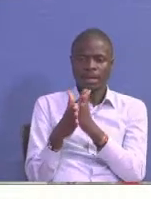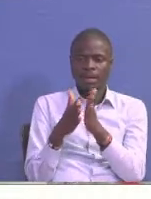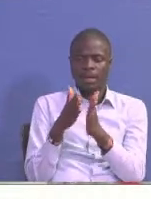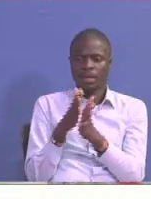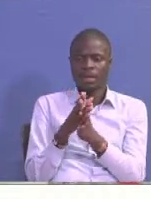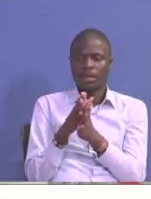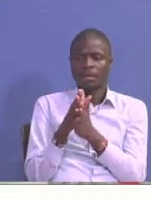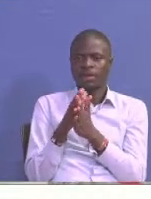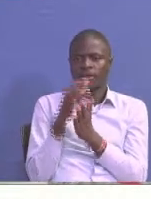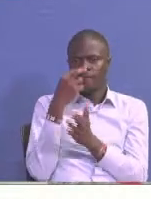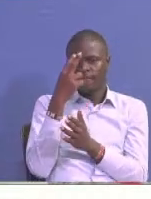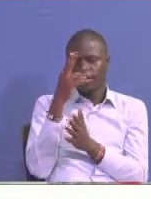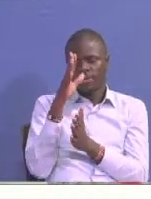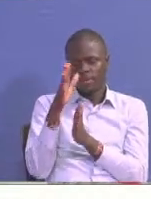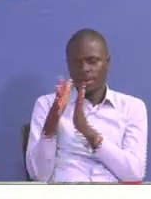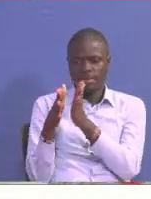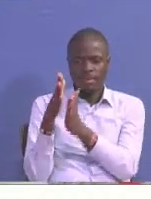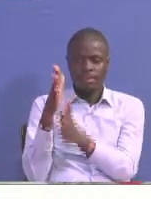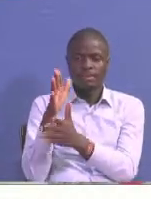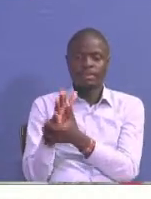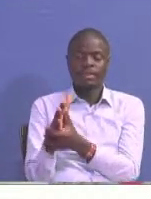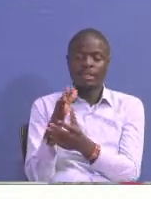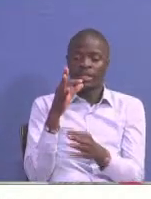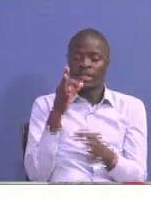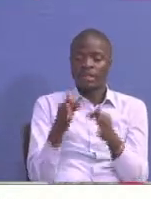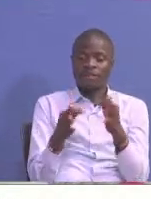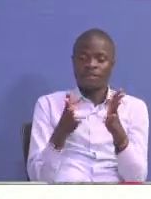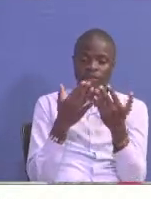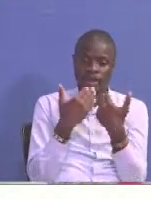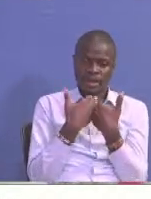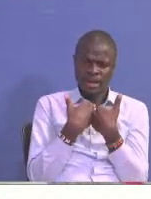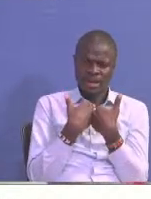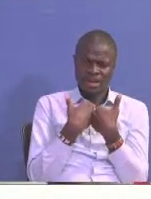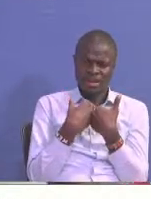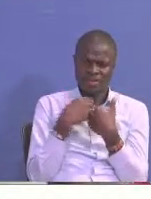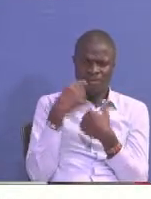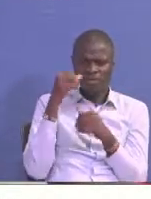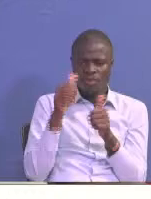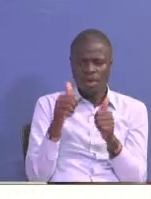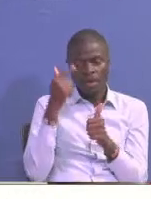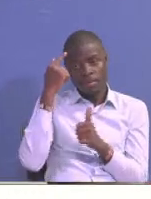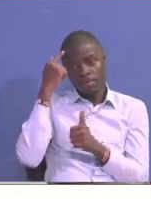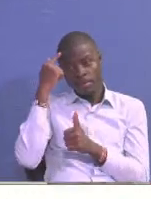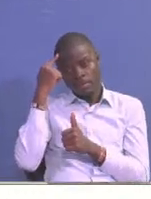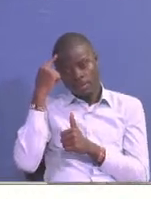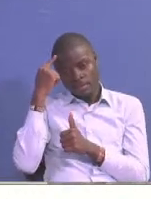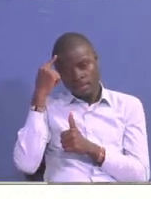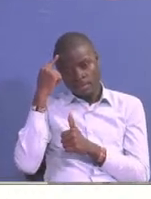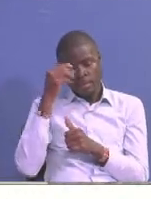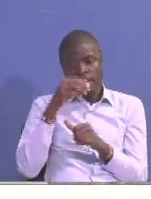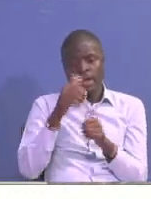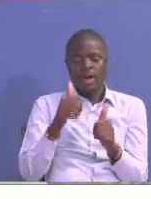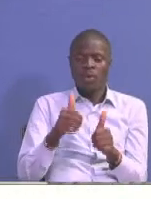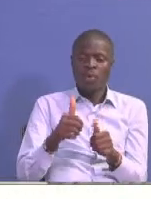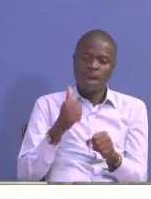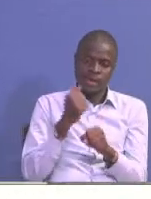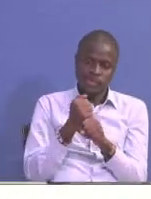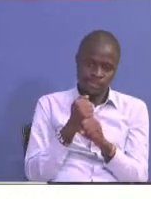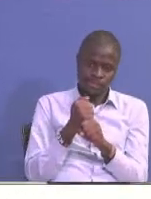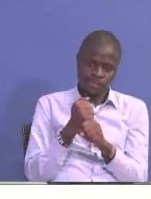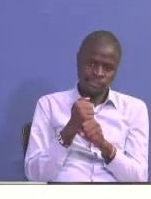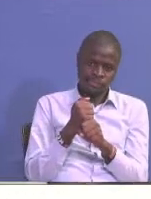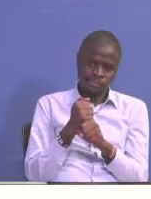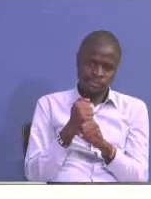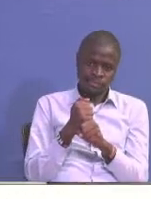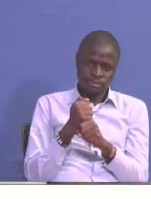vision and strategy. If with well thought and well executed,